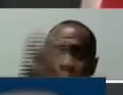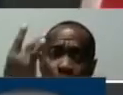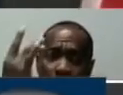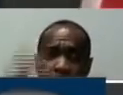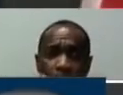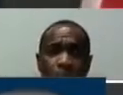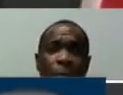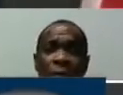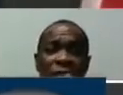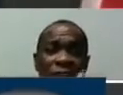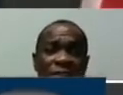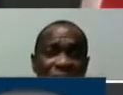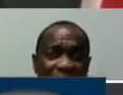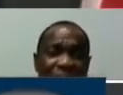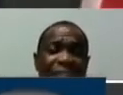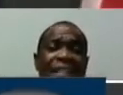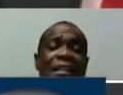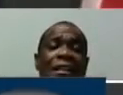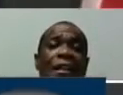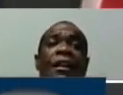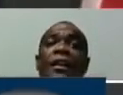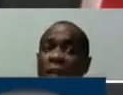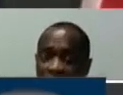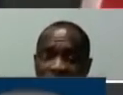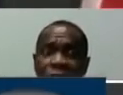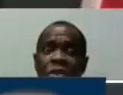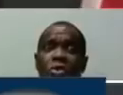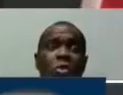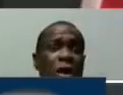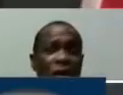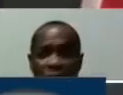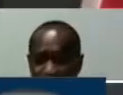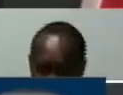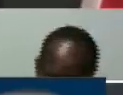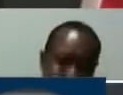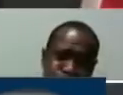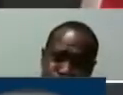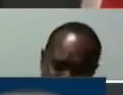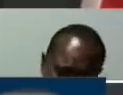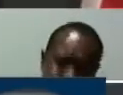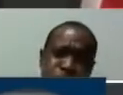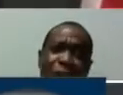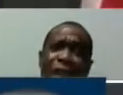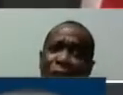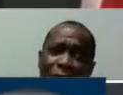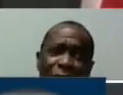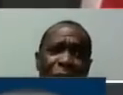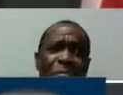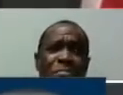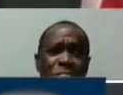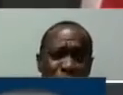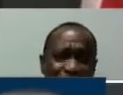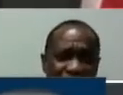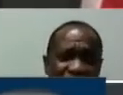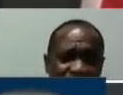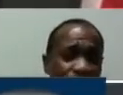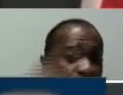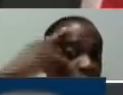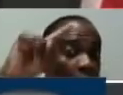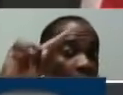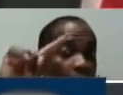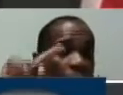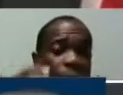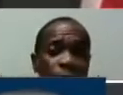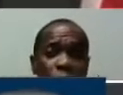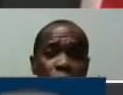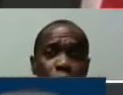is driving this pressure on a limited number of health caregivers who have